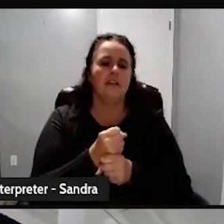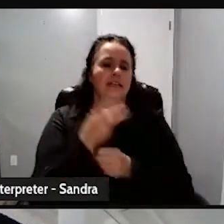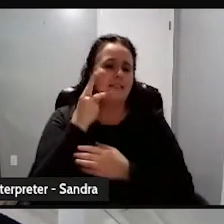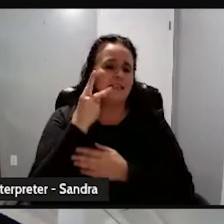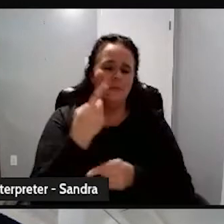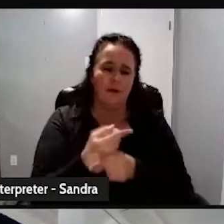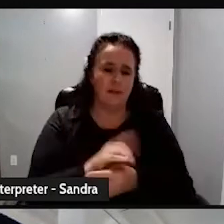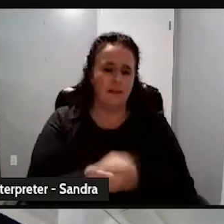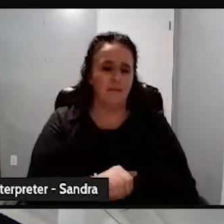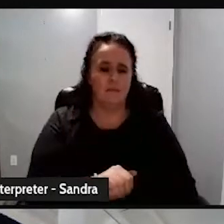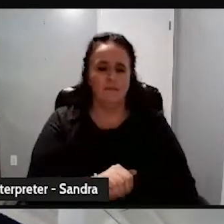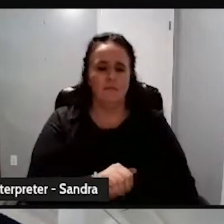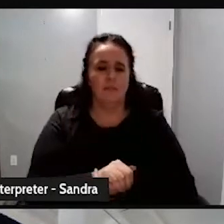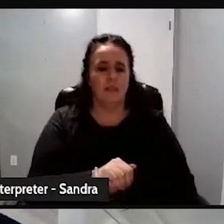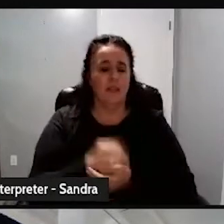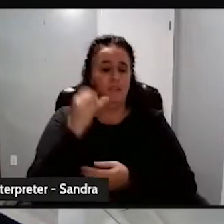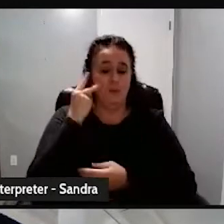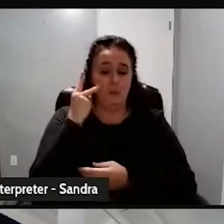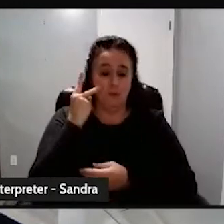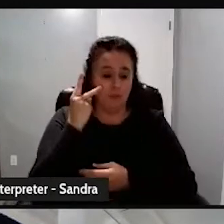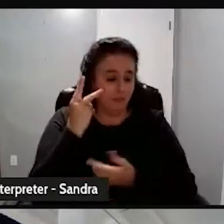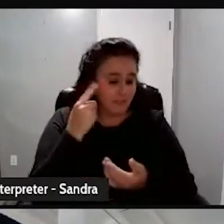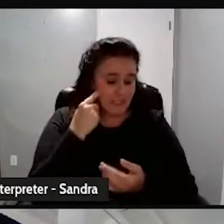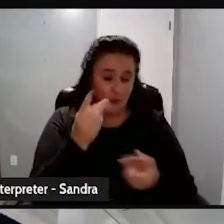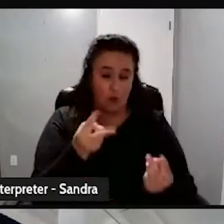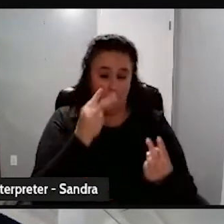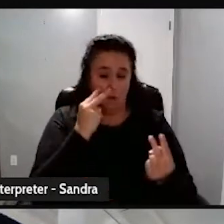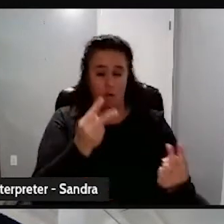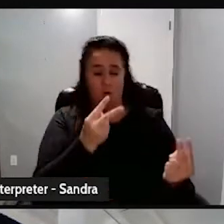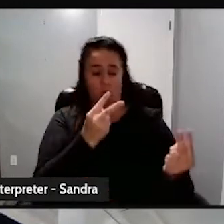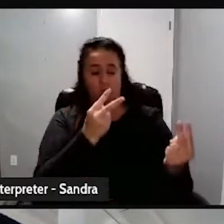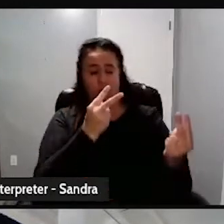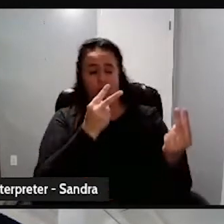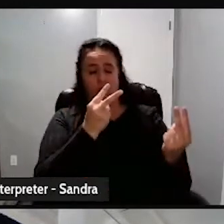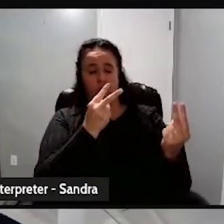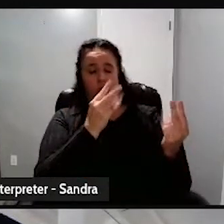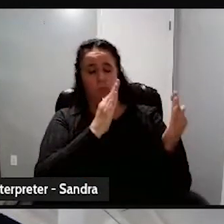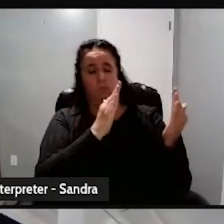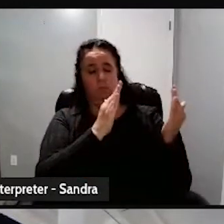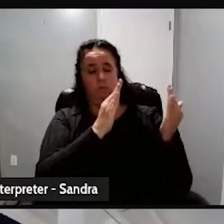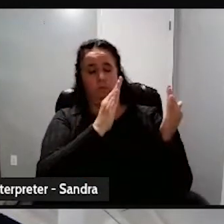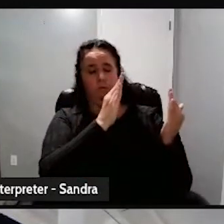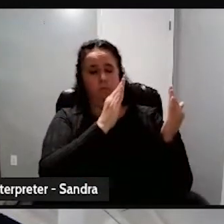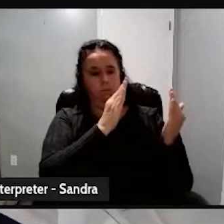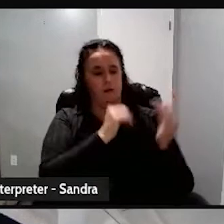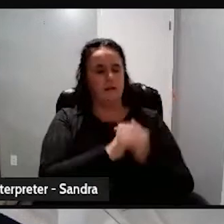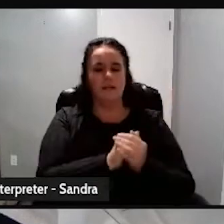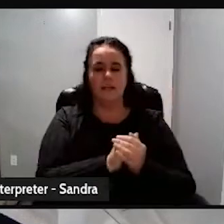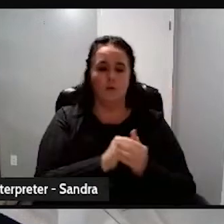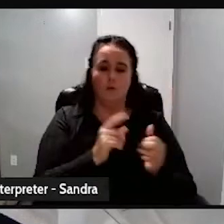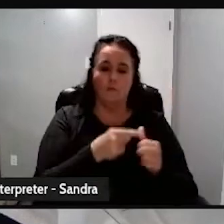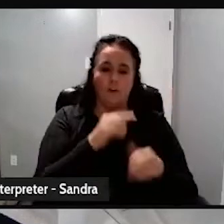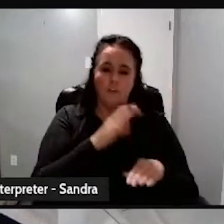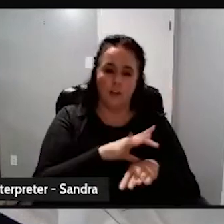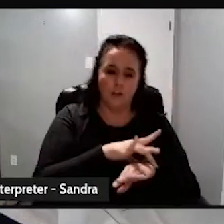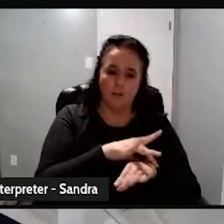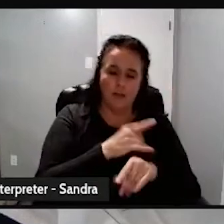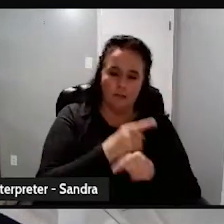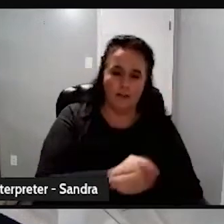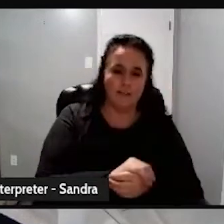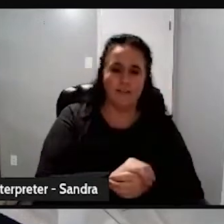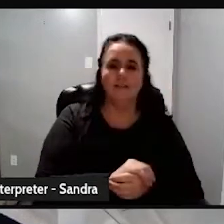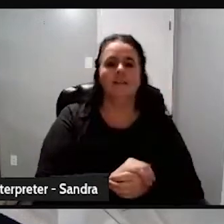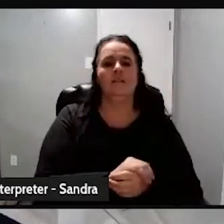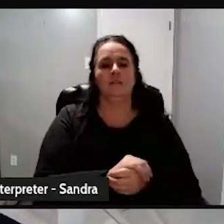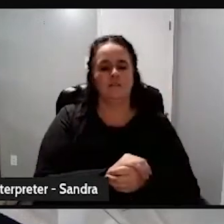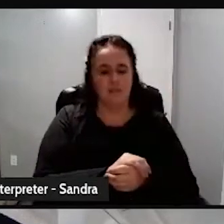terrestrial vertebrates on the planet, but now you look at like primates, because we're like, what is it, 2% different DNA from a